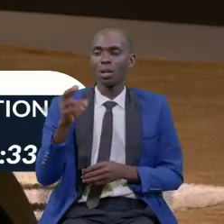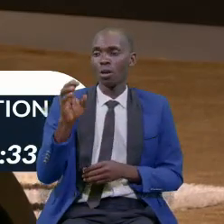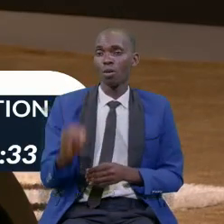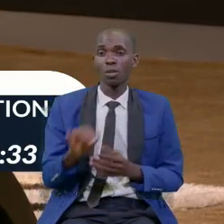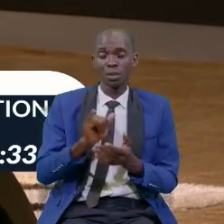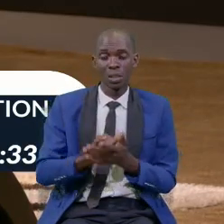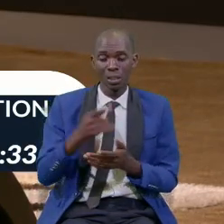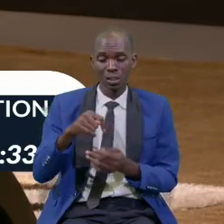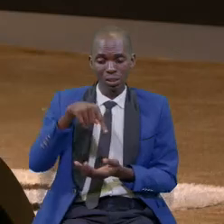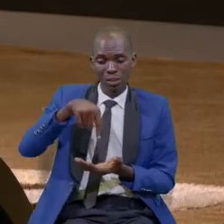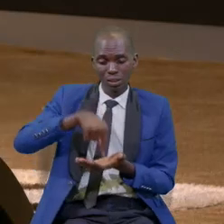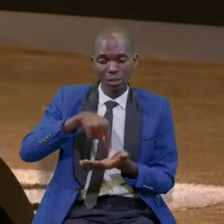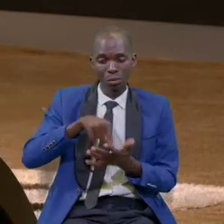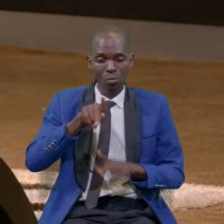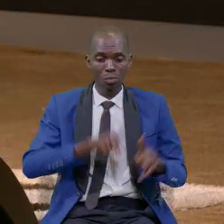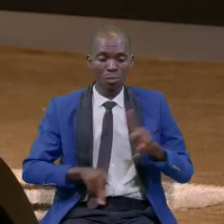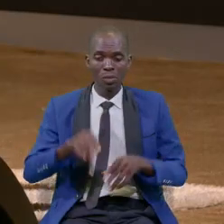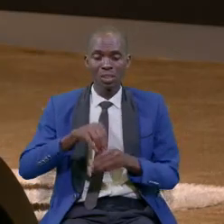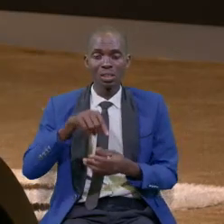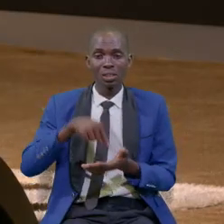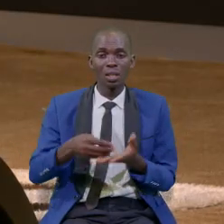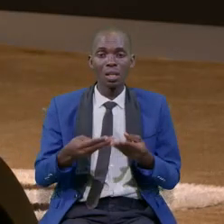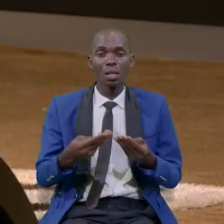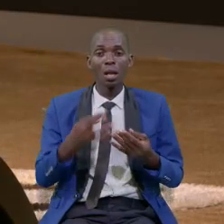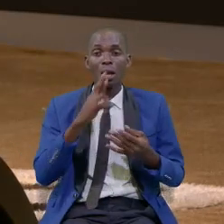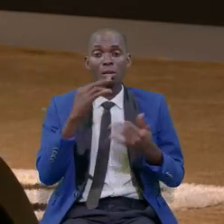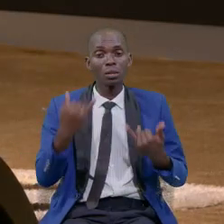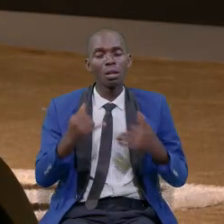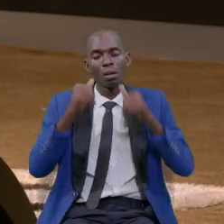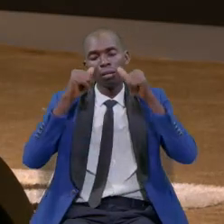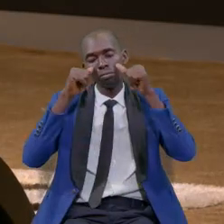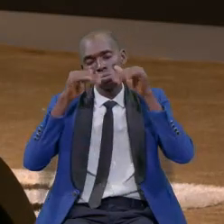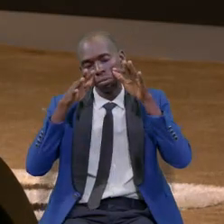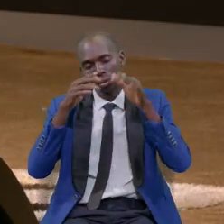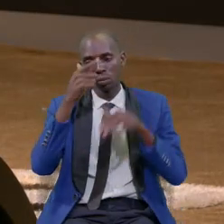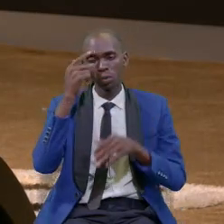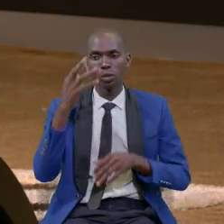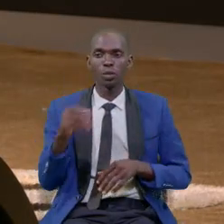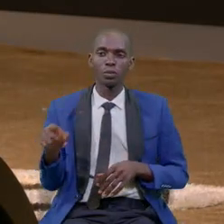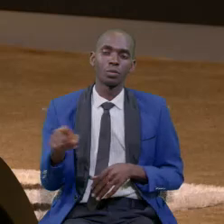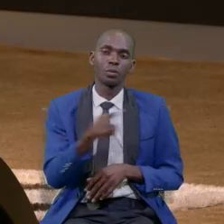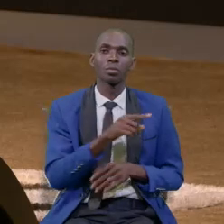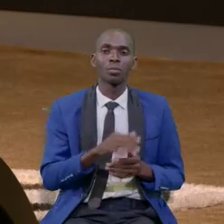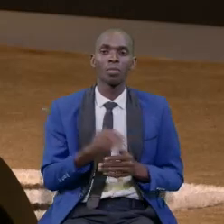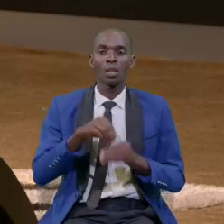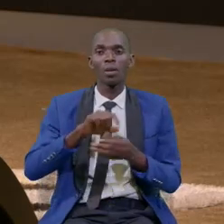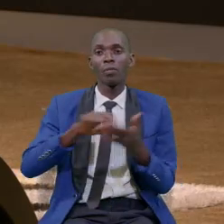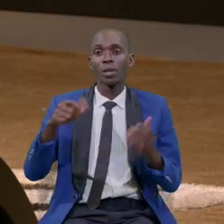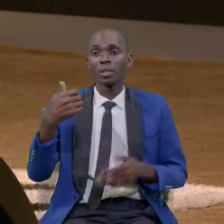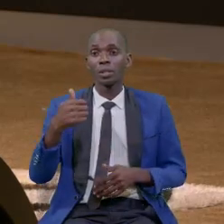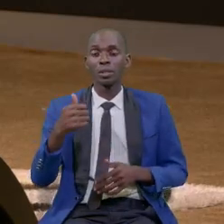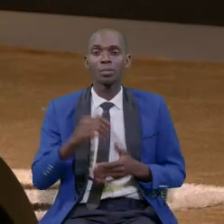inhabitants of the land faint because of you. Verse 10. In